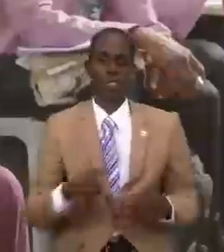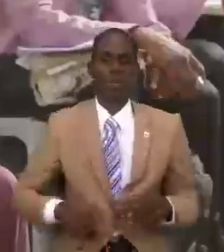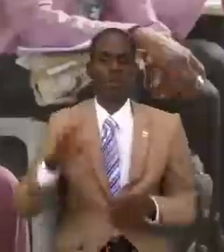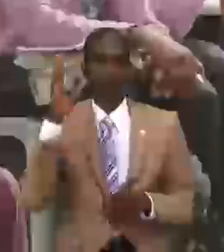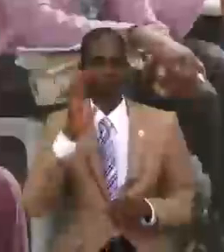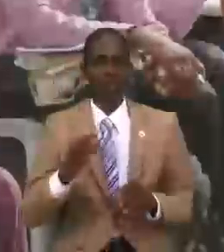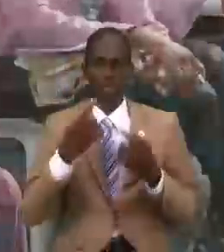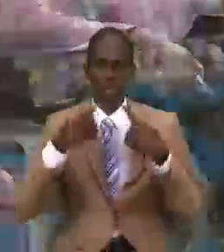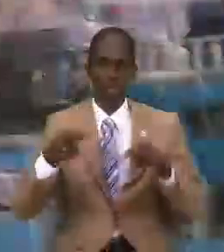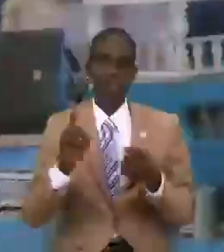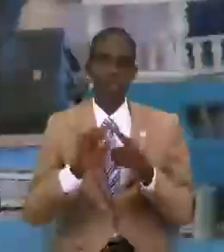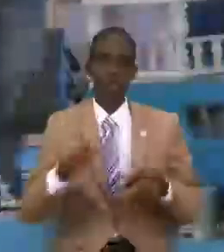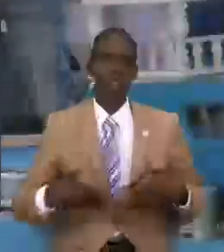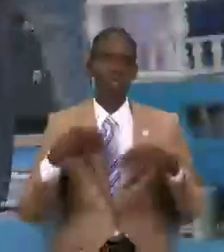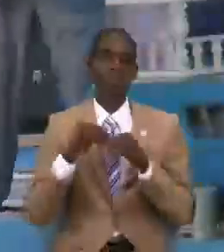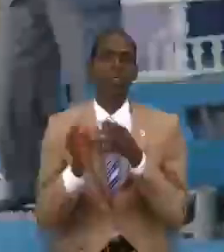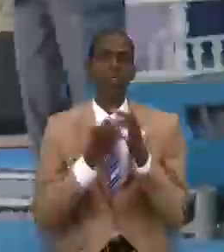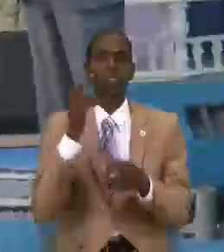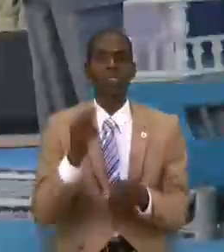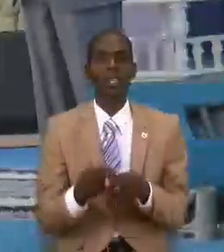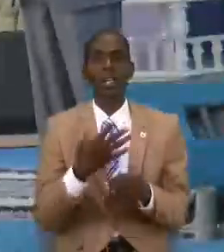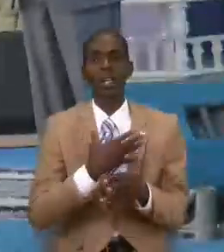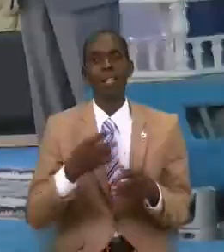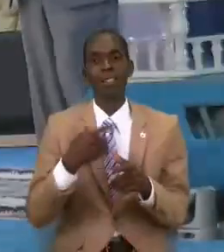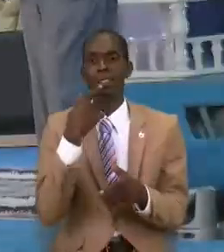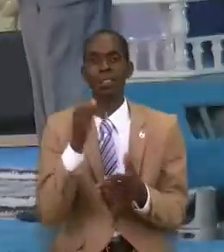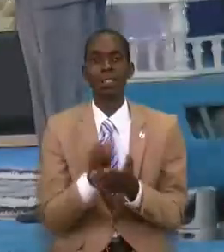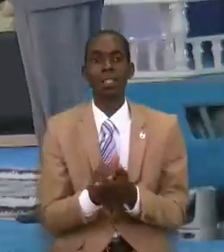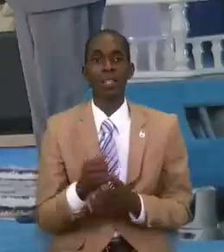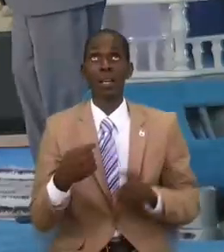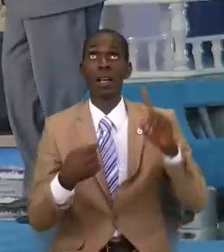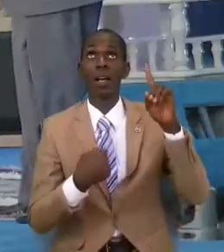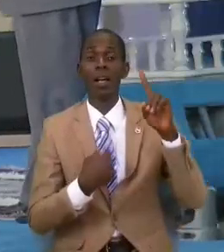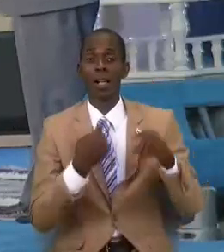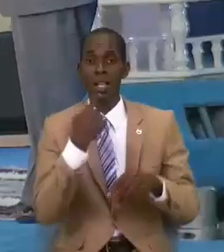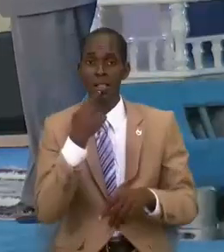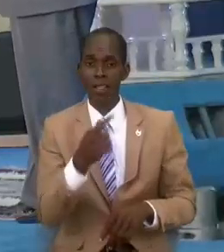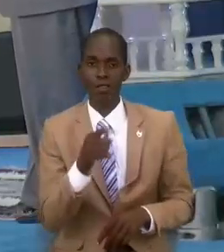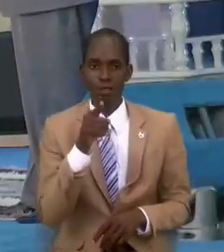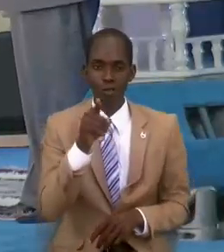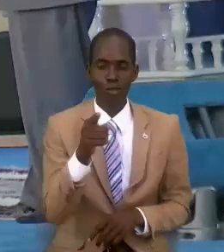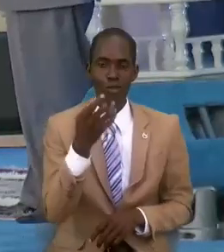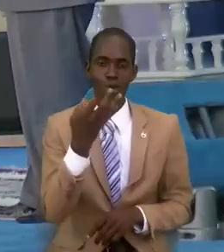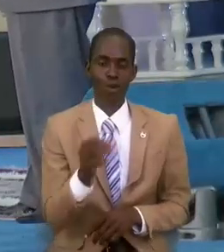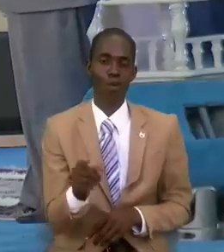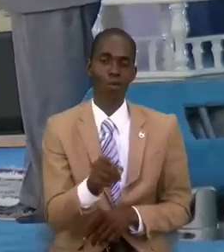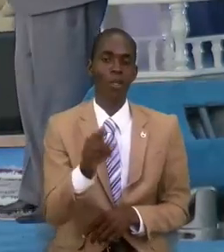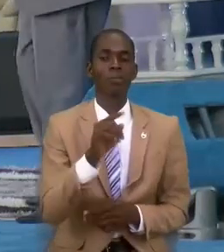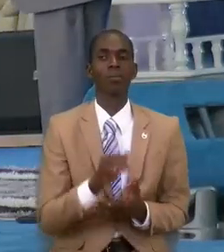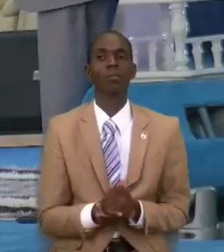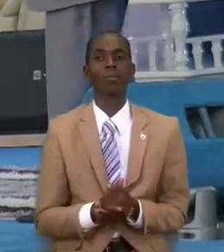I tell you of them. As we come to these verses, we're talking